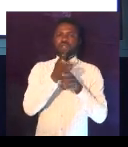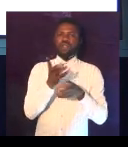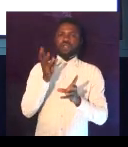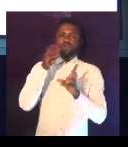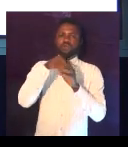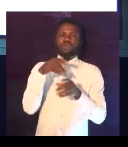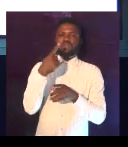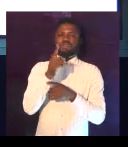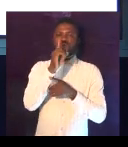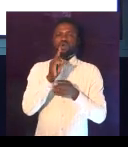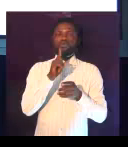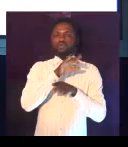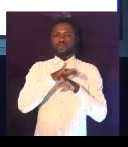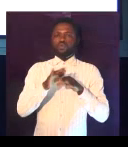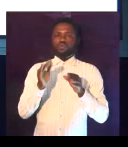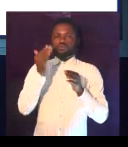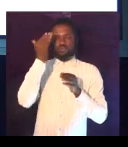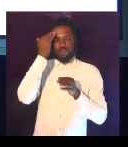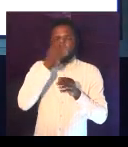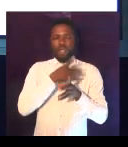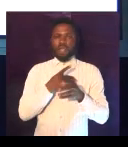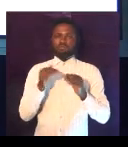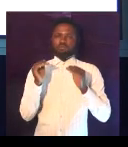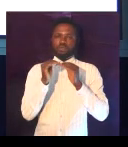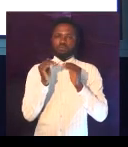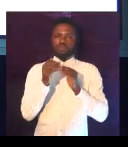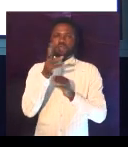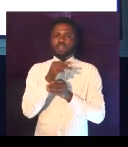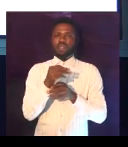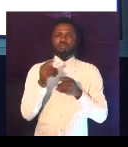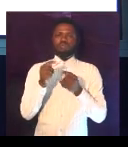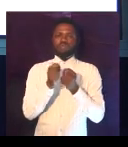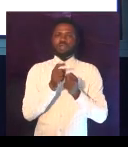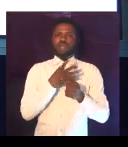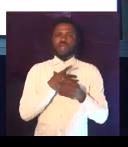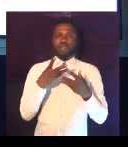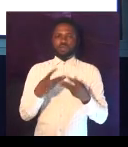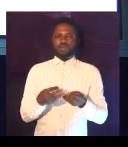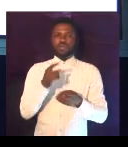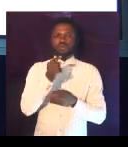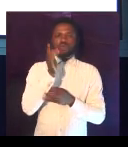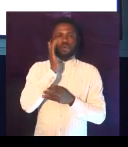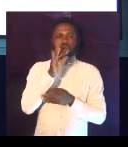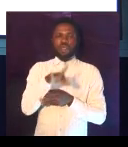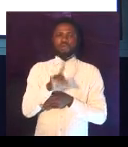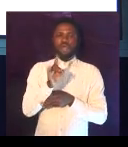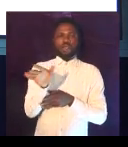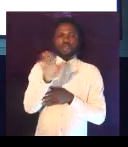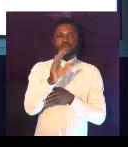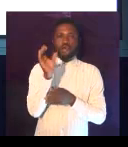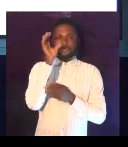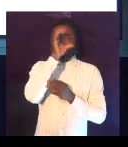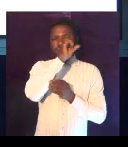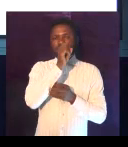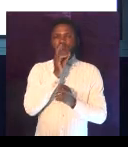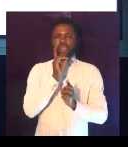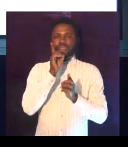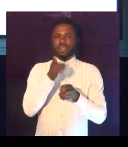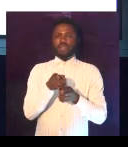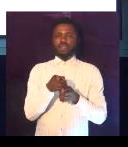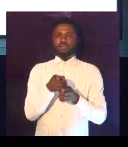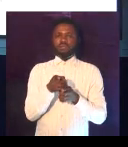data, including the one you don't know, and equate them together. Solve, my friend, and you will find your